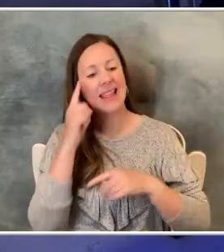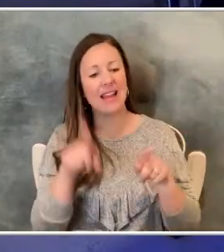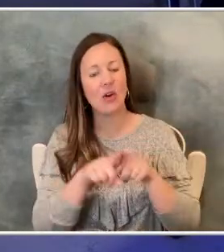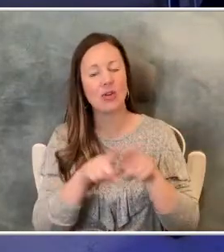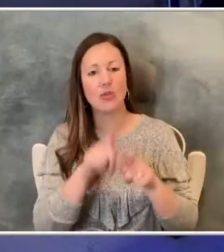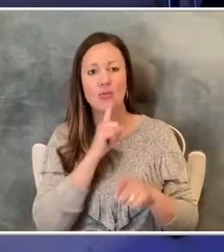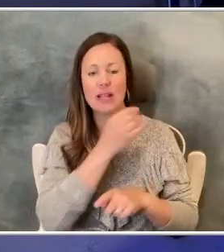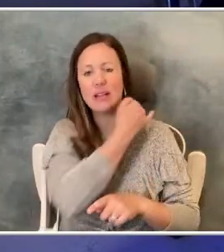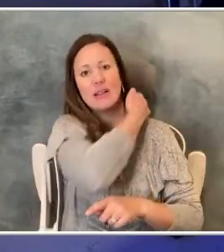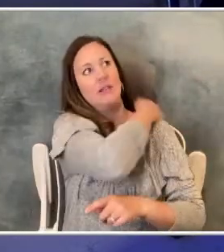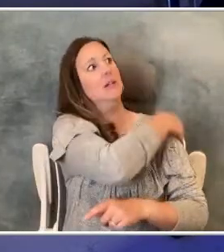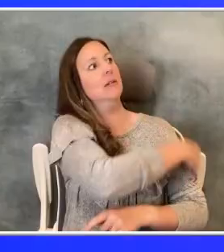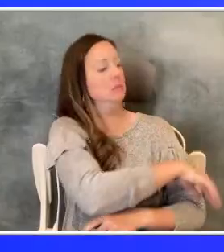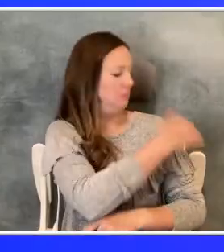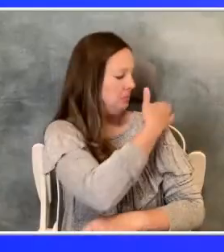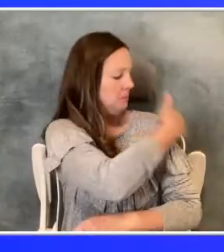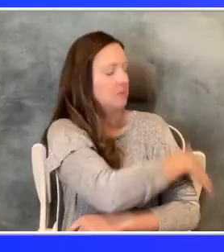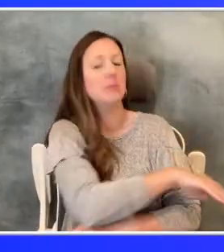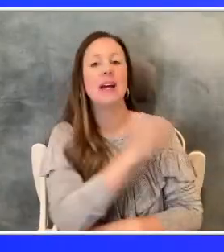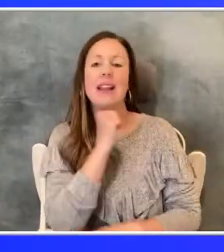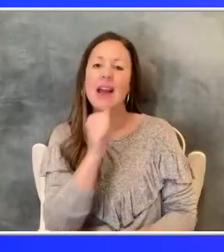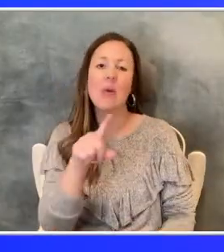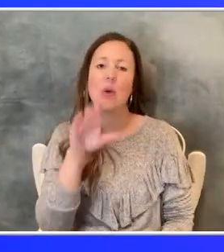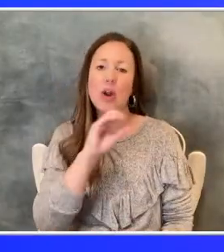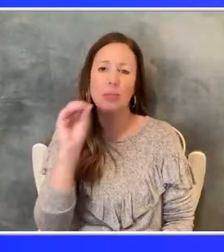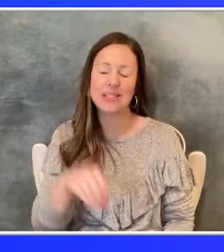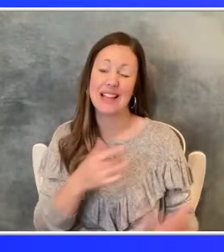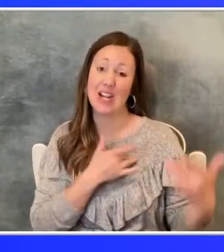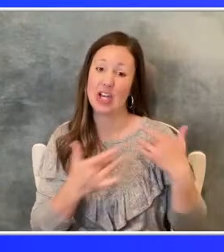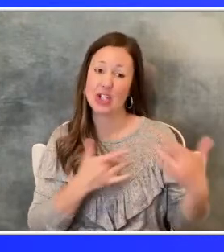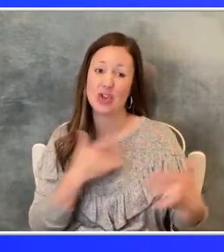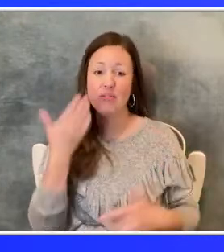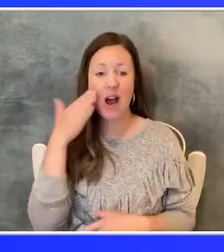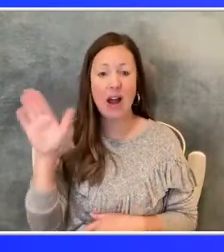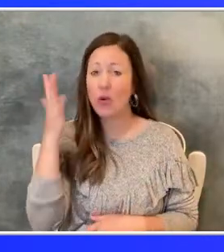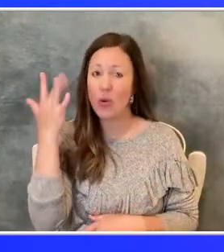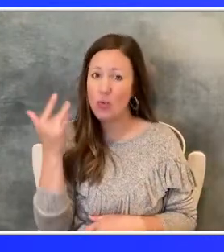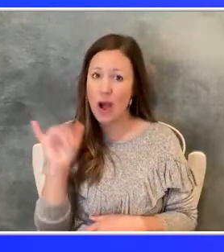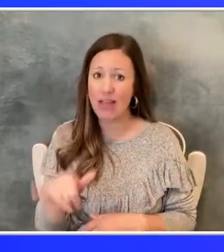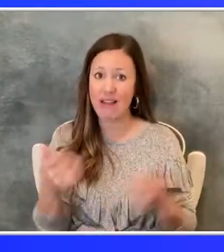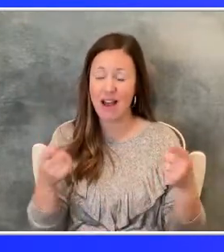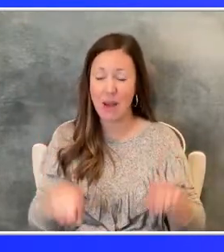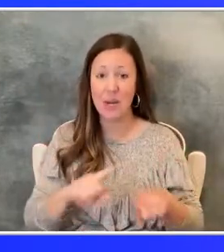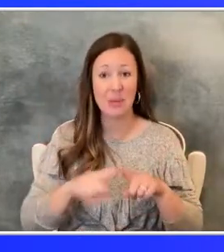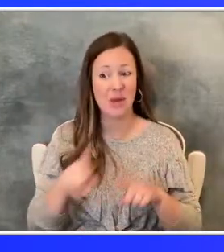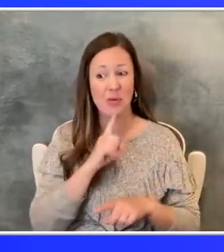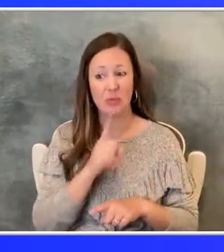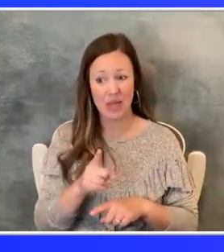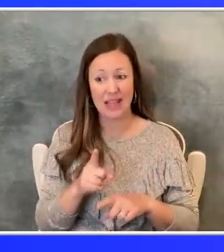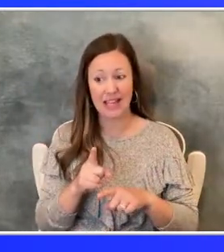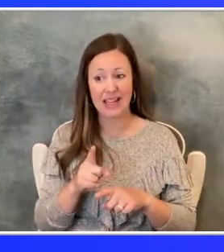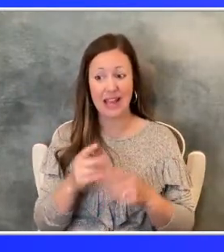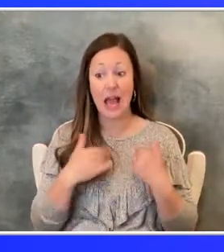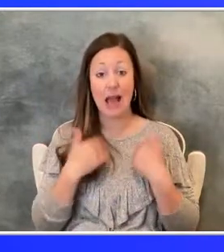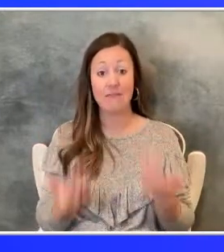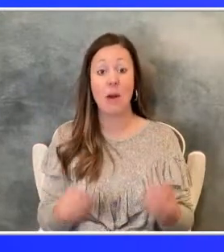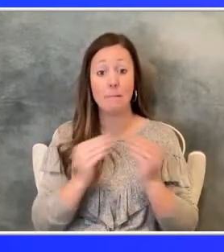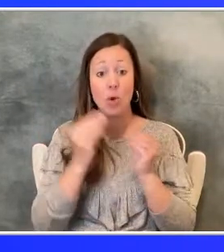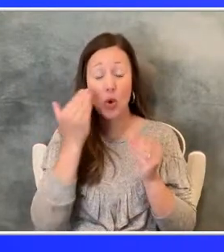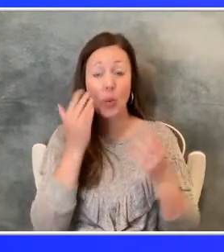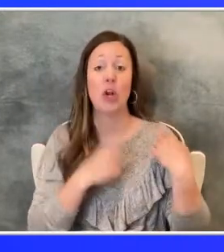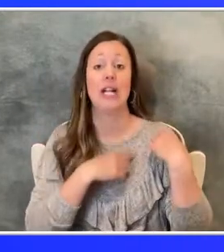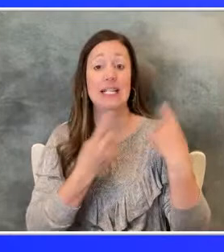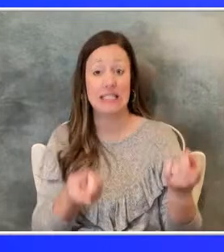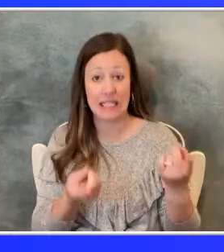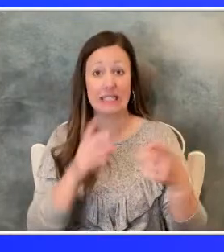that's concerning, and I don't know why that's the case, but there is more awareness since the guidelines came